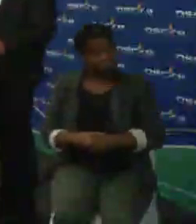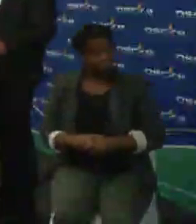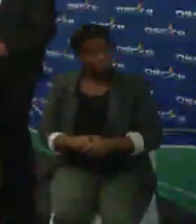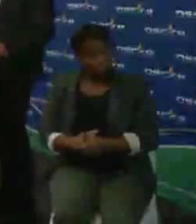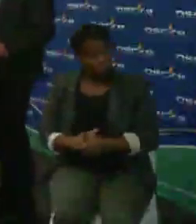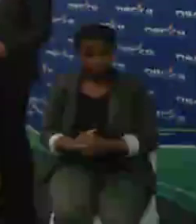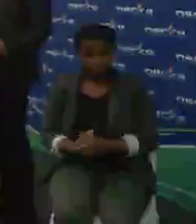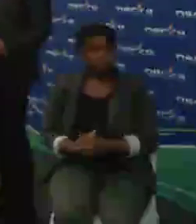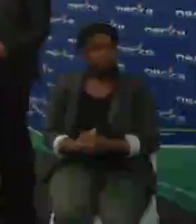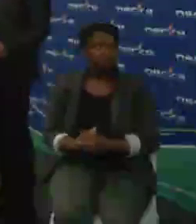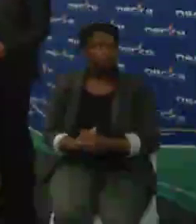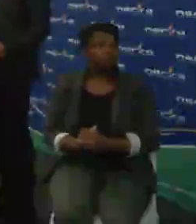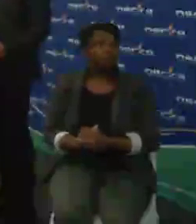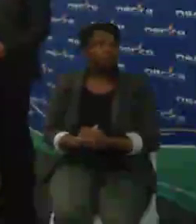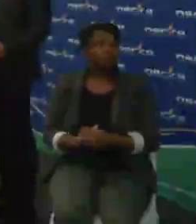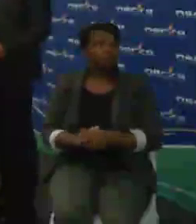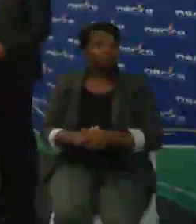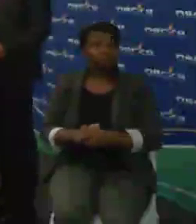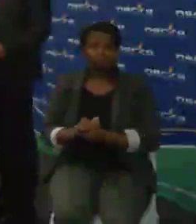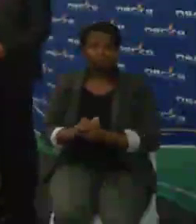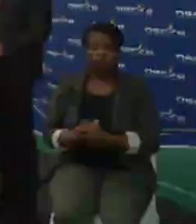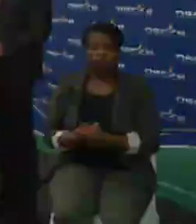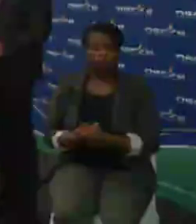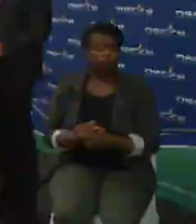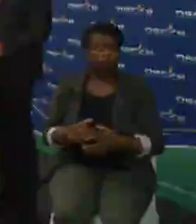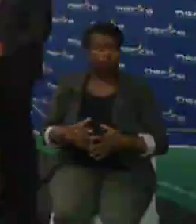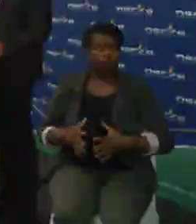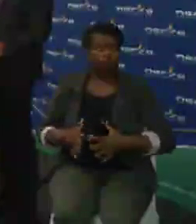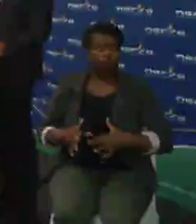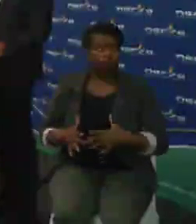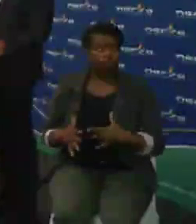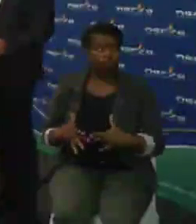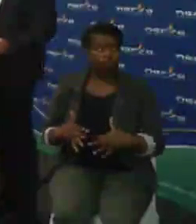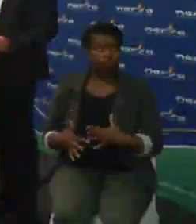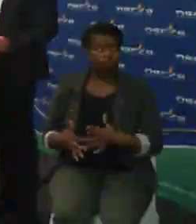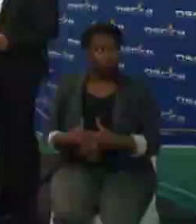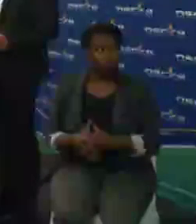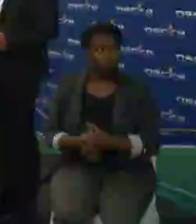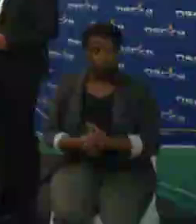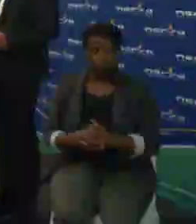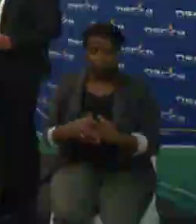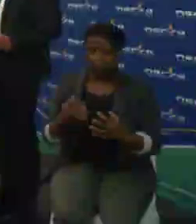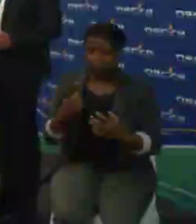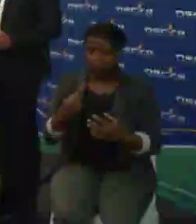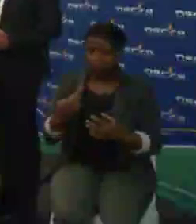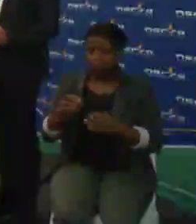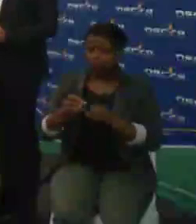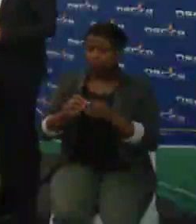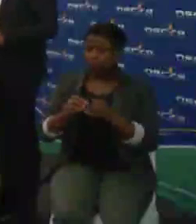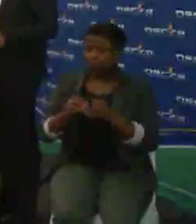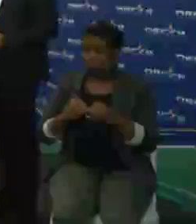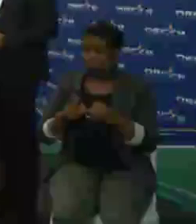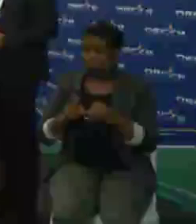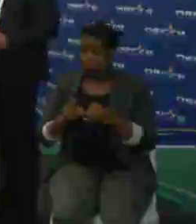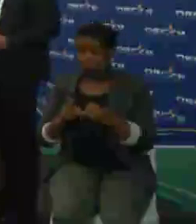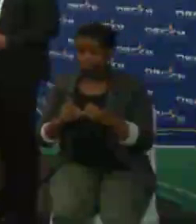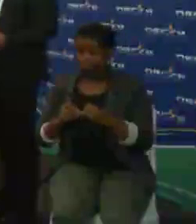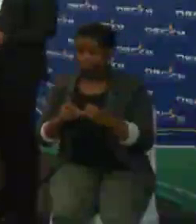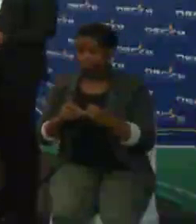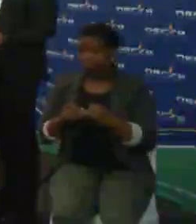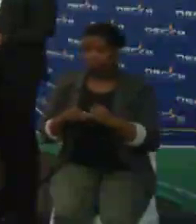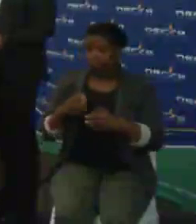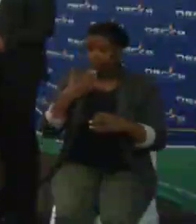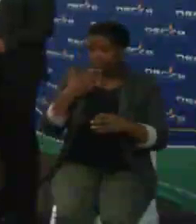I wasn't pressing, but I didn't actually have slides for that specific section, but I will try to be attentive to that. Thank you so